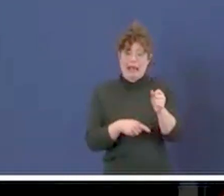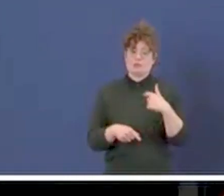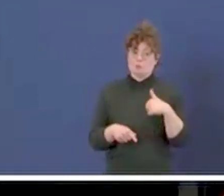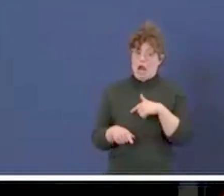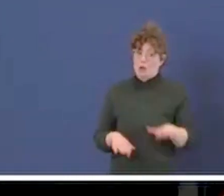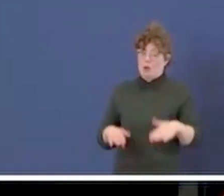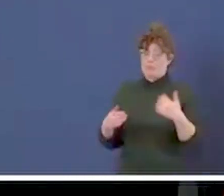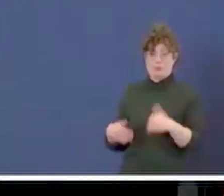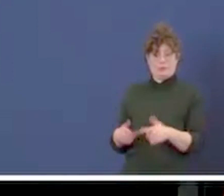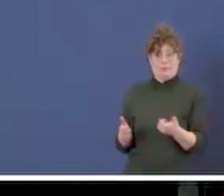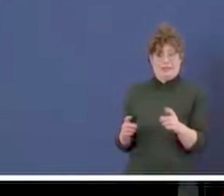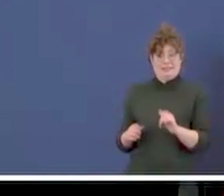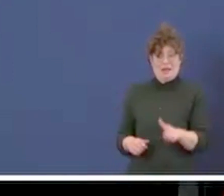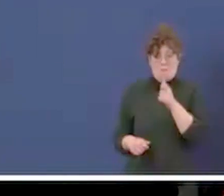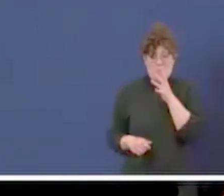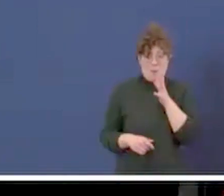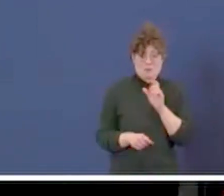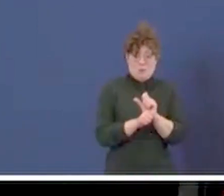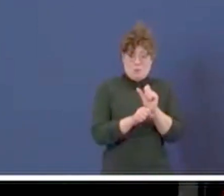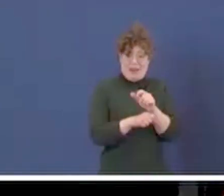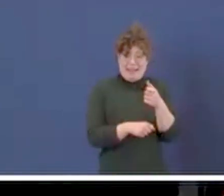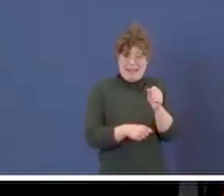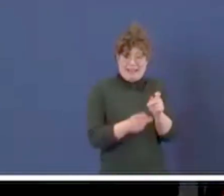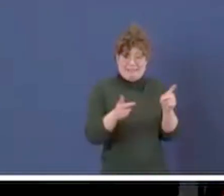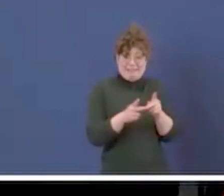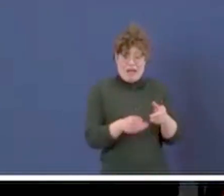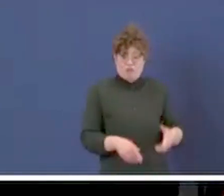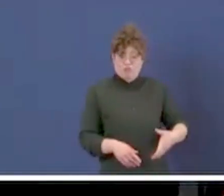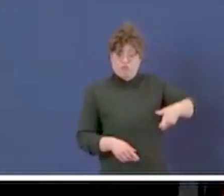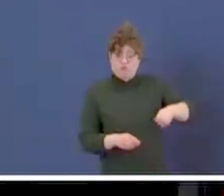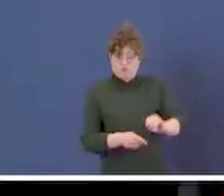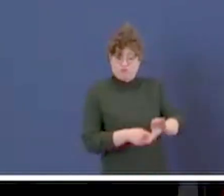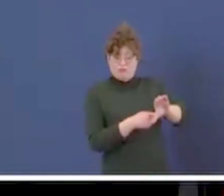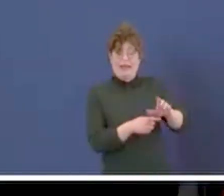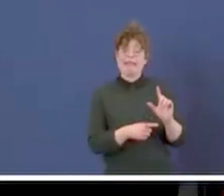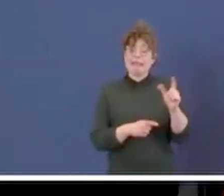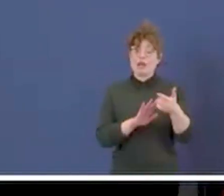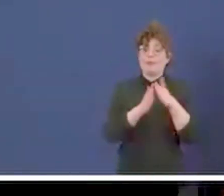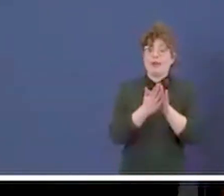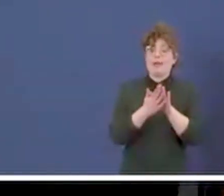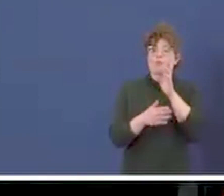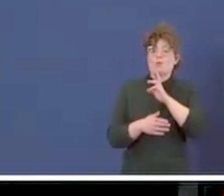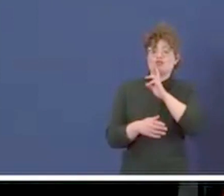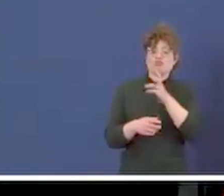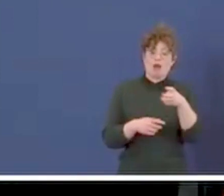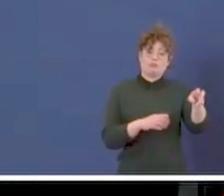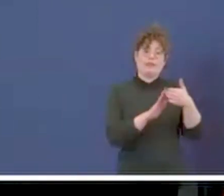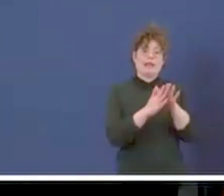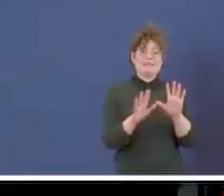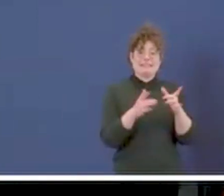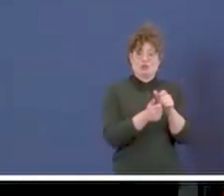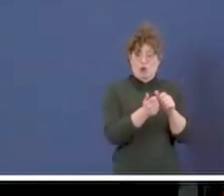cutting edge for a woman to be working in a gas station pumping gas. He later let her transition into a restaurant he owned as a